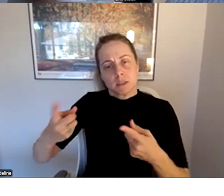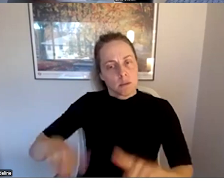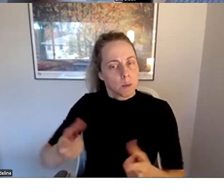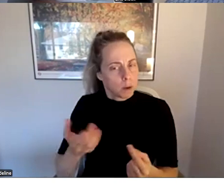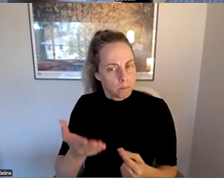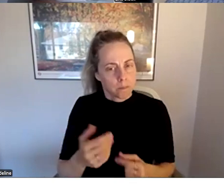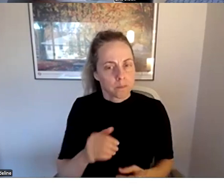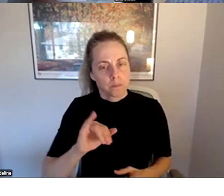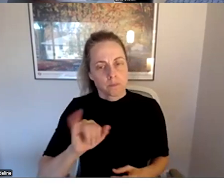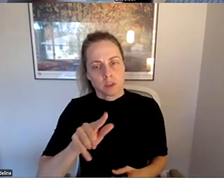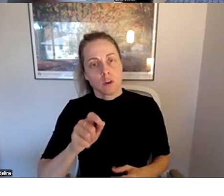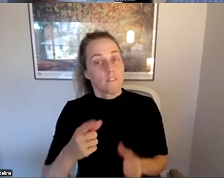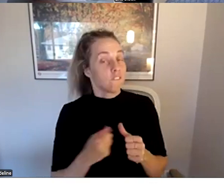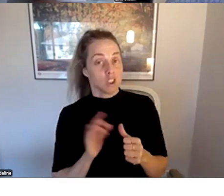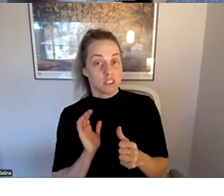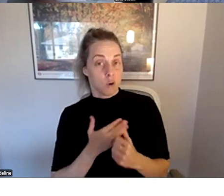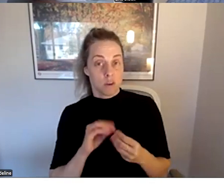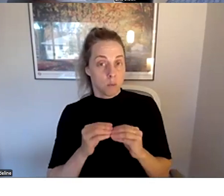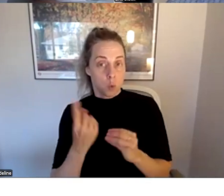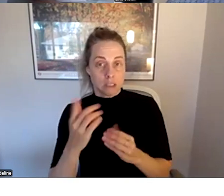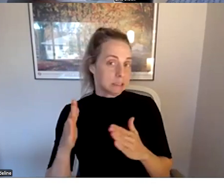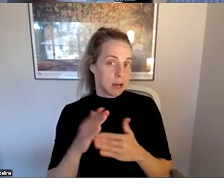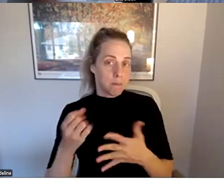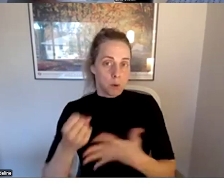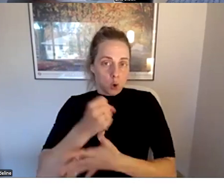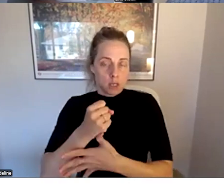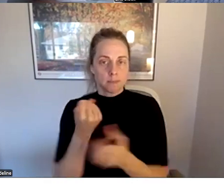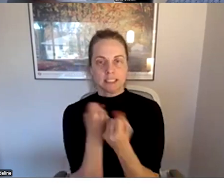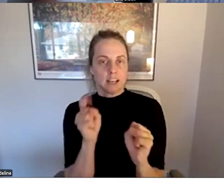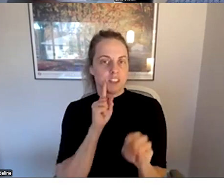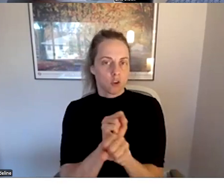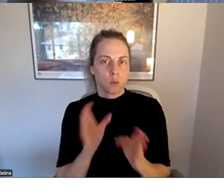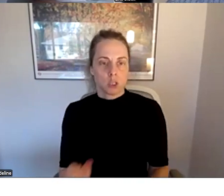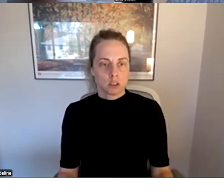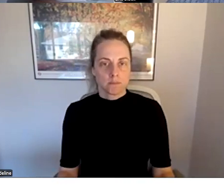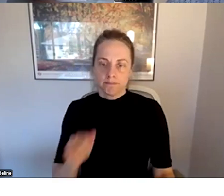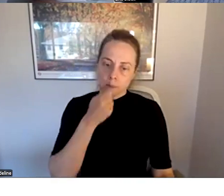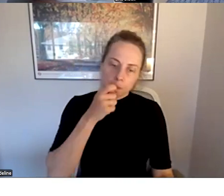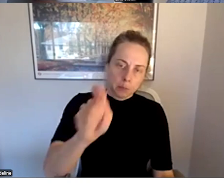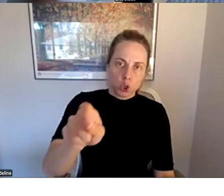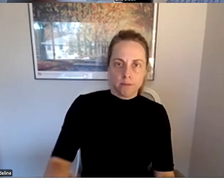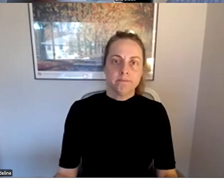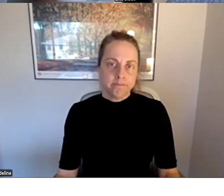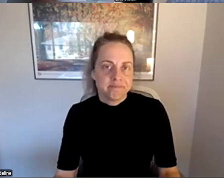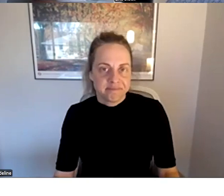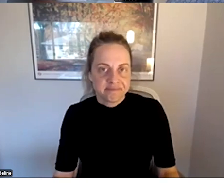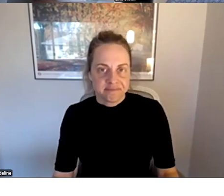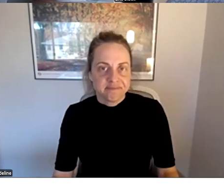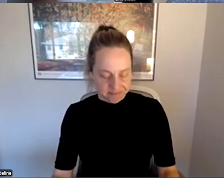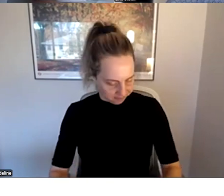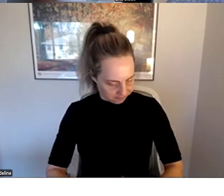like, our number one priority is the safety of our employees. Like, it's a non-negotiable for us. And